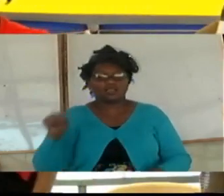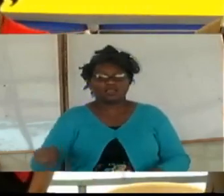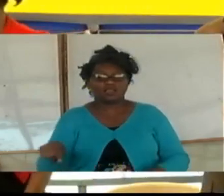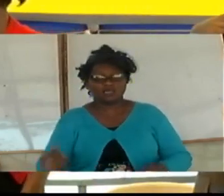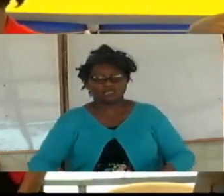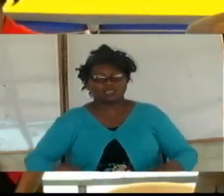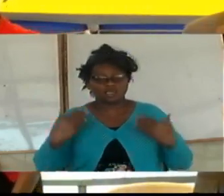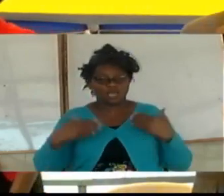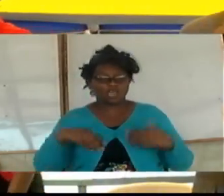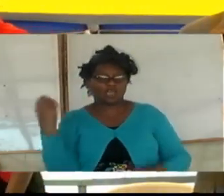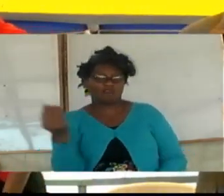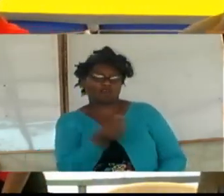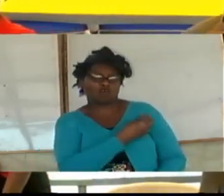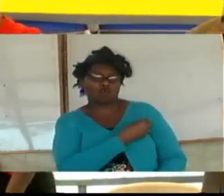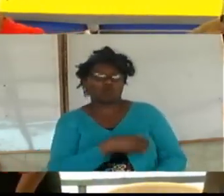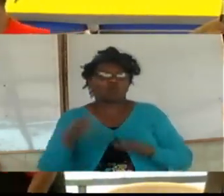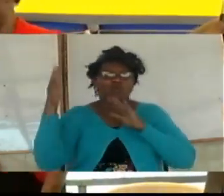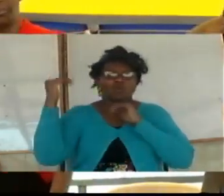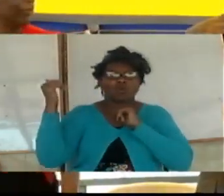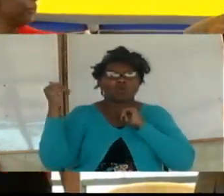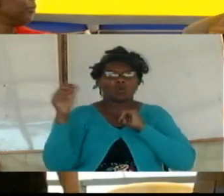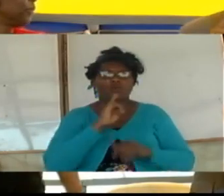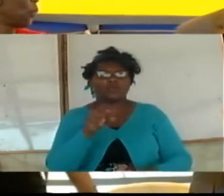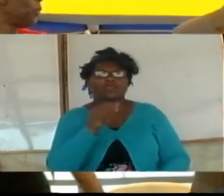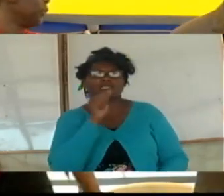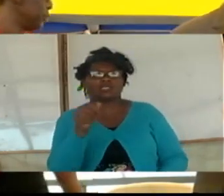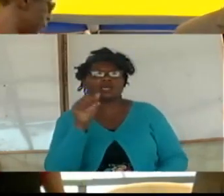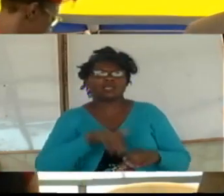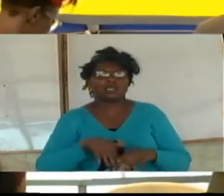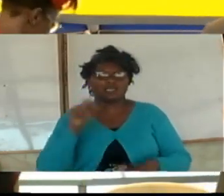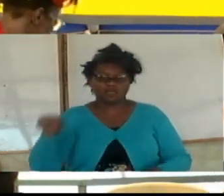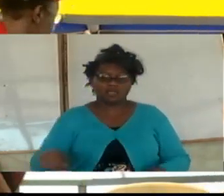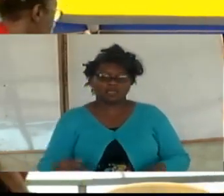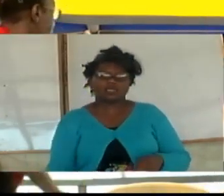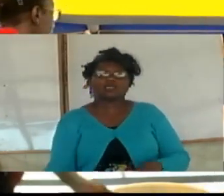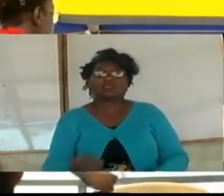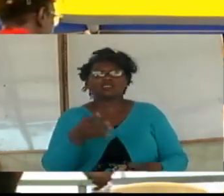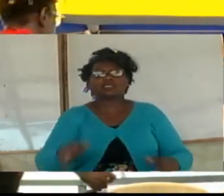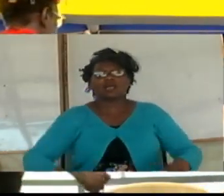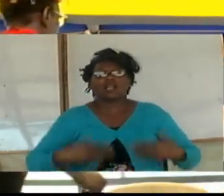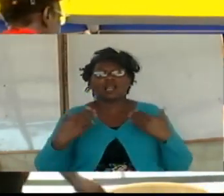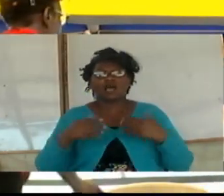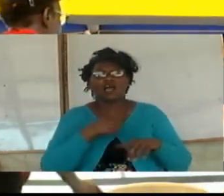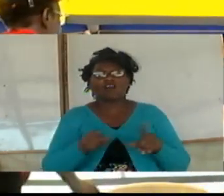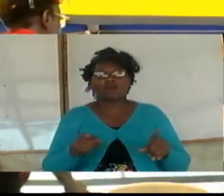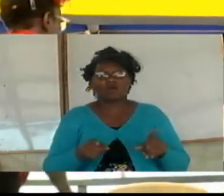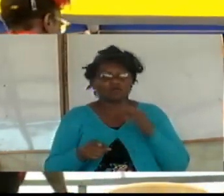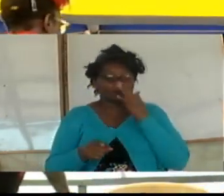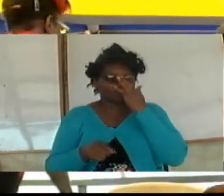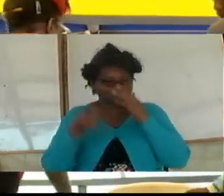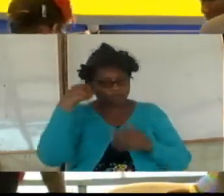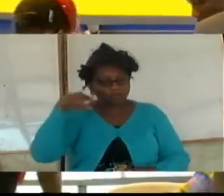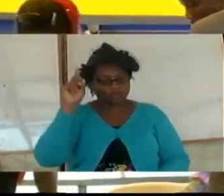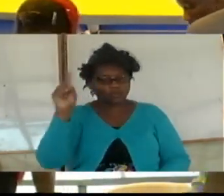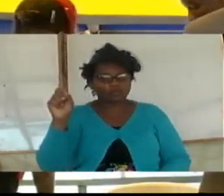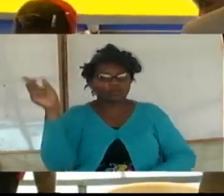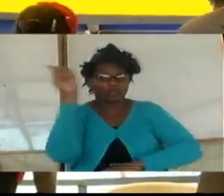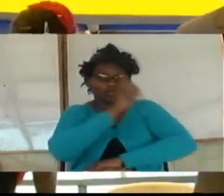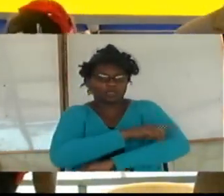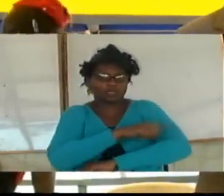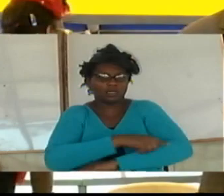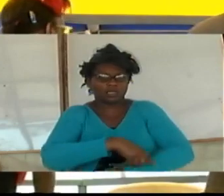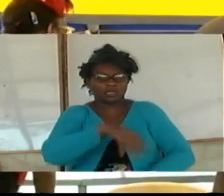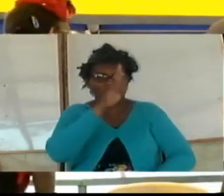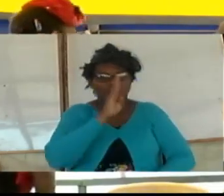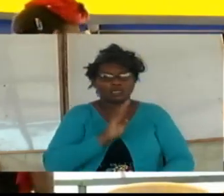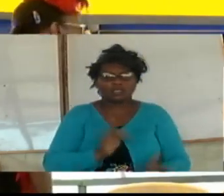in this life, but our hope is the one day for Jesus to come for us and to take us to where he is, where we might live life eternal